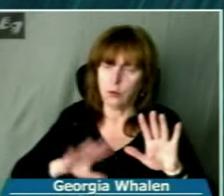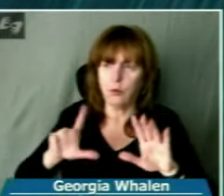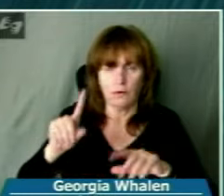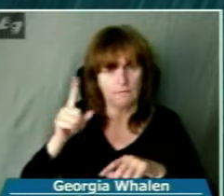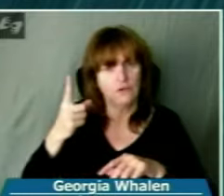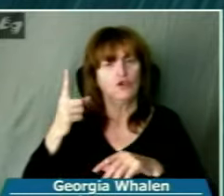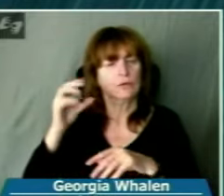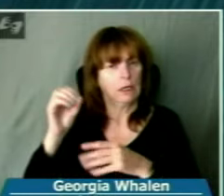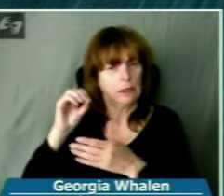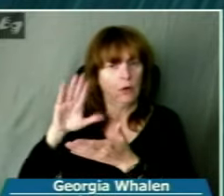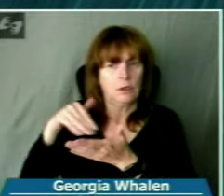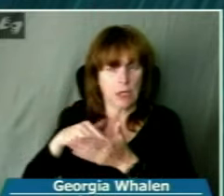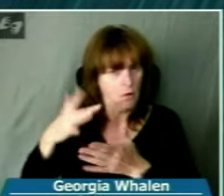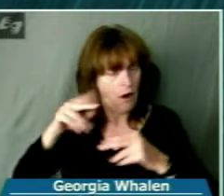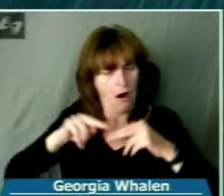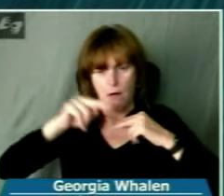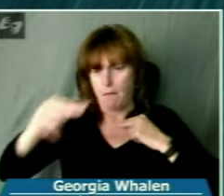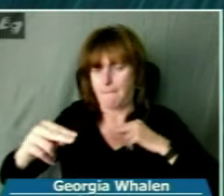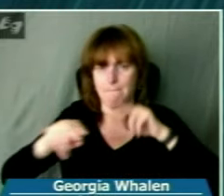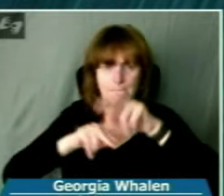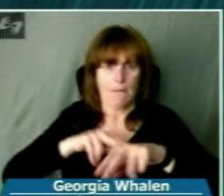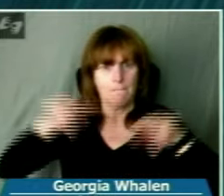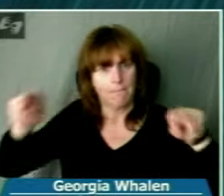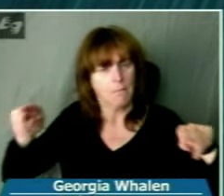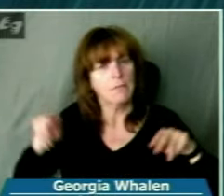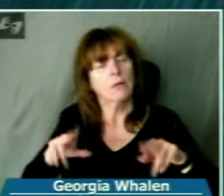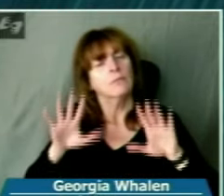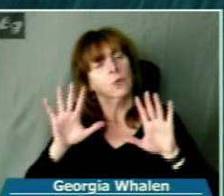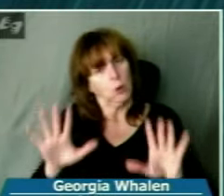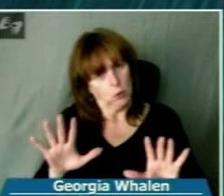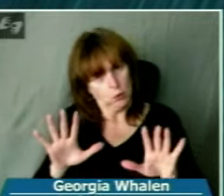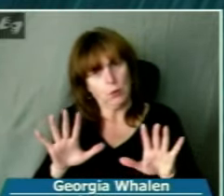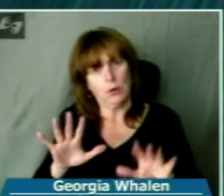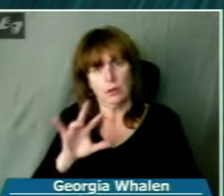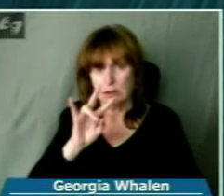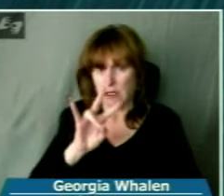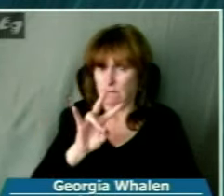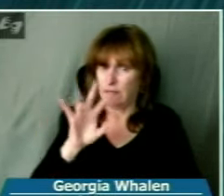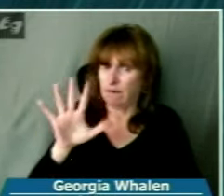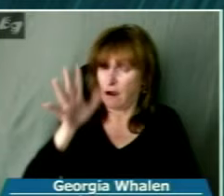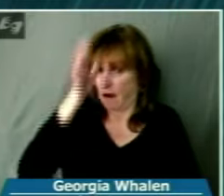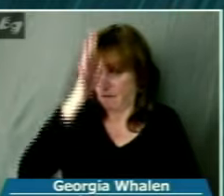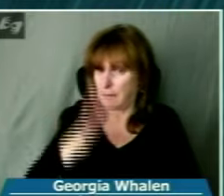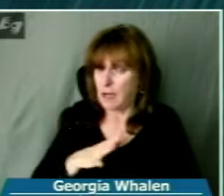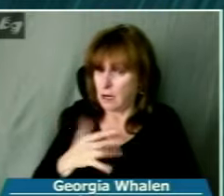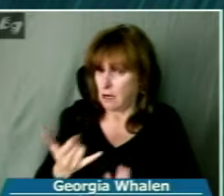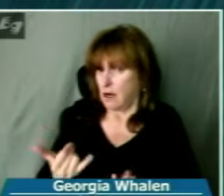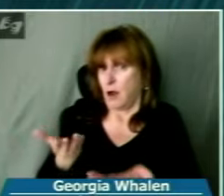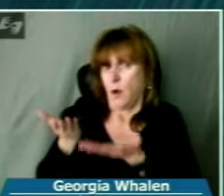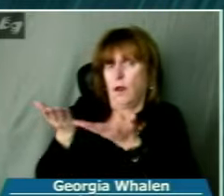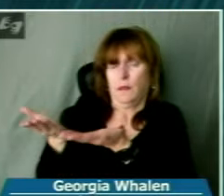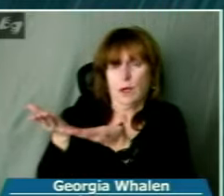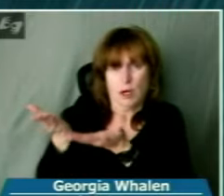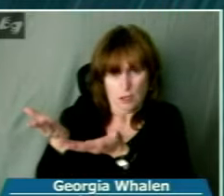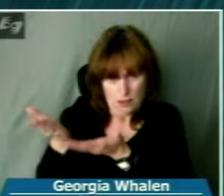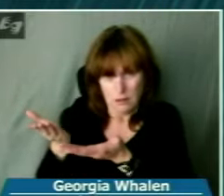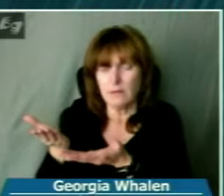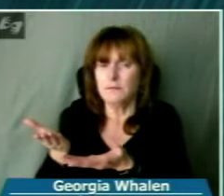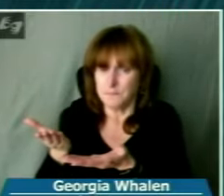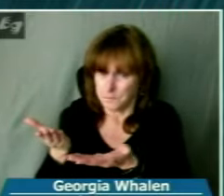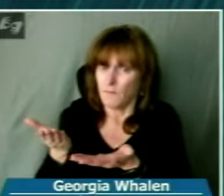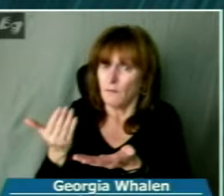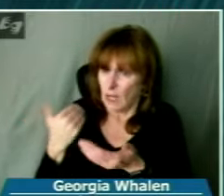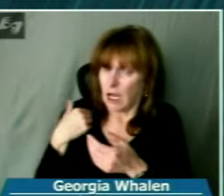people to live there. And as Grace mentioned here, there are 75 men that are there, and we have additional beds if we needed them to